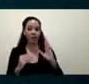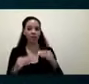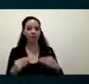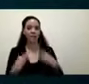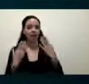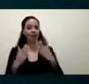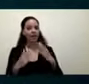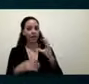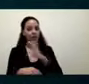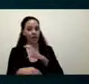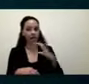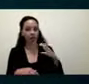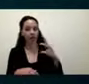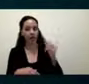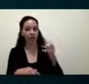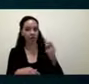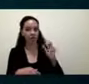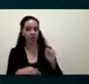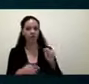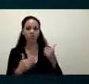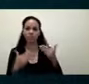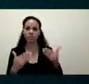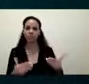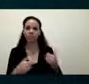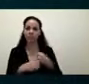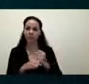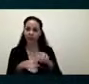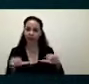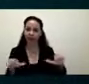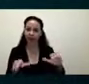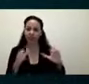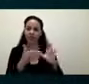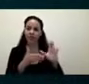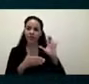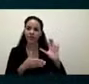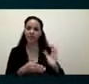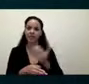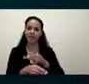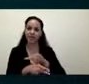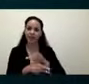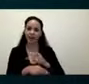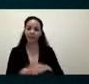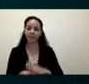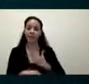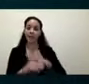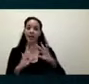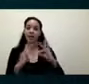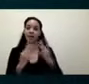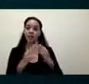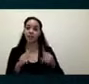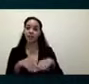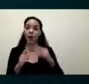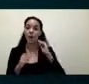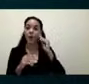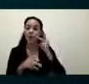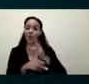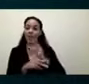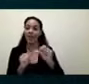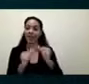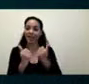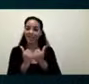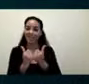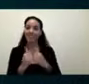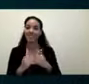bold action to make the investment in care that we need. My family started a home care agency, and because I love home